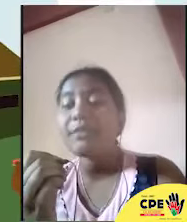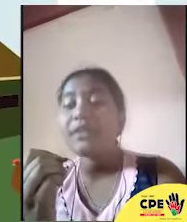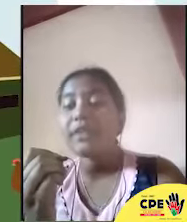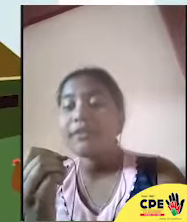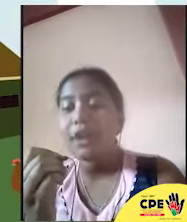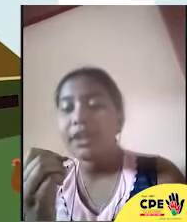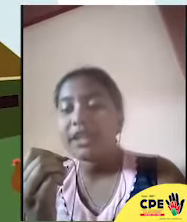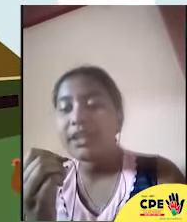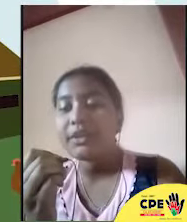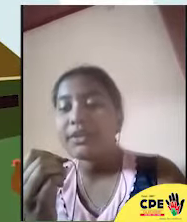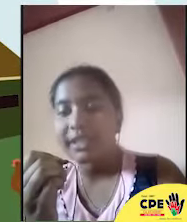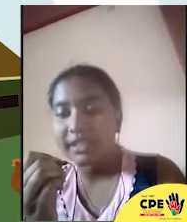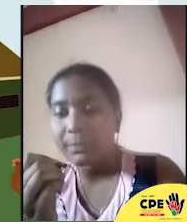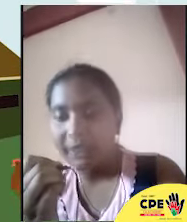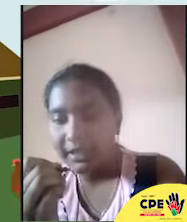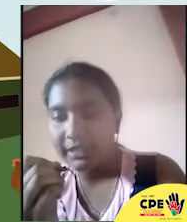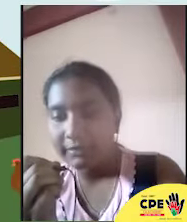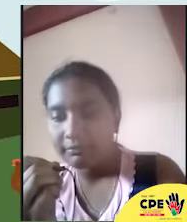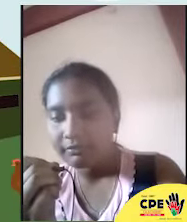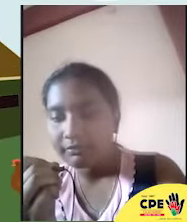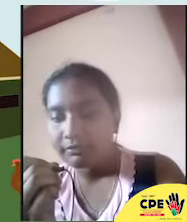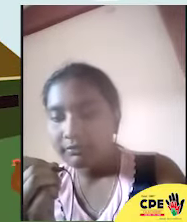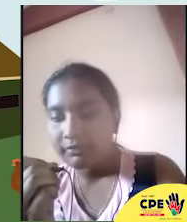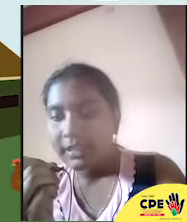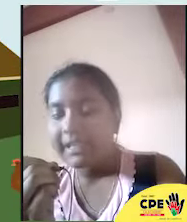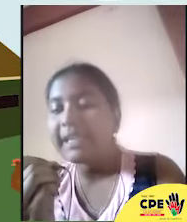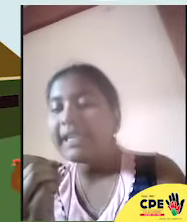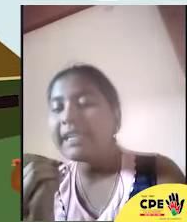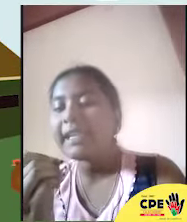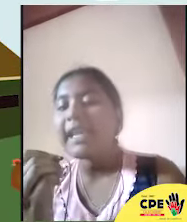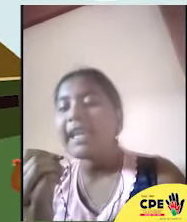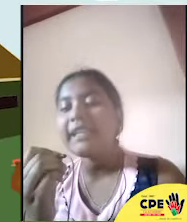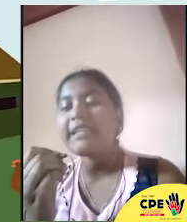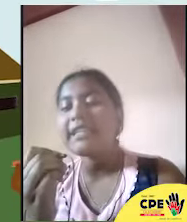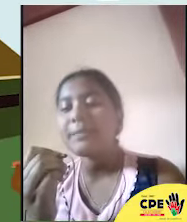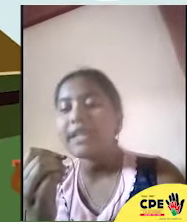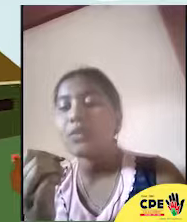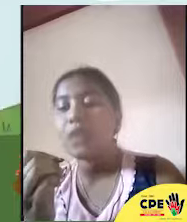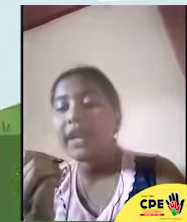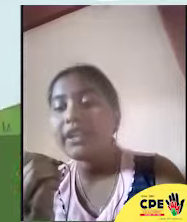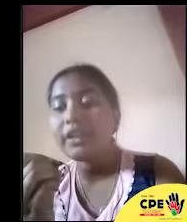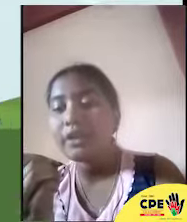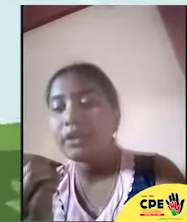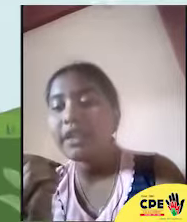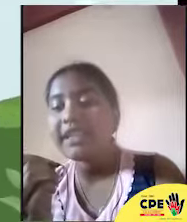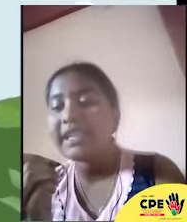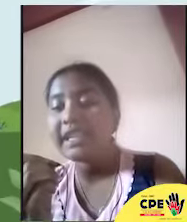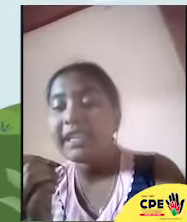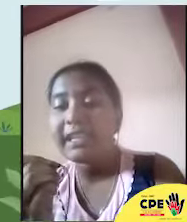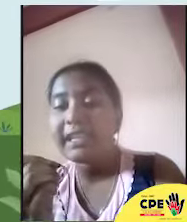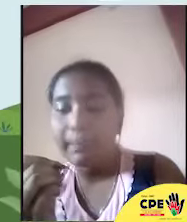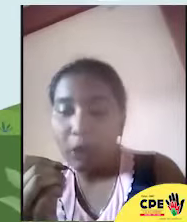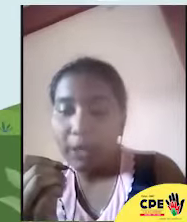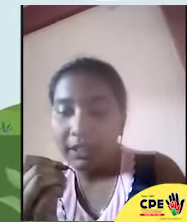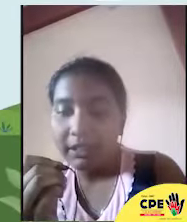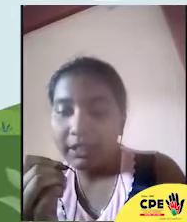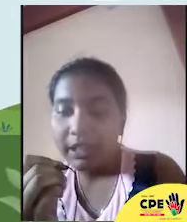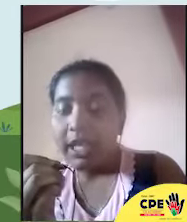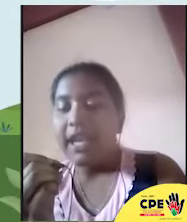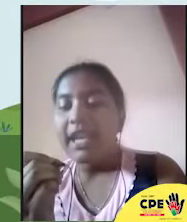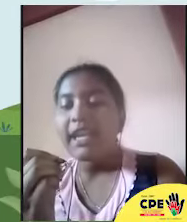ranged between 48 to 60%. Secondly, agriculture plays vital role in generating